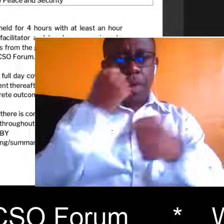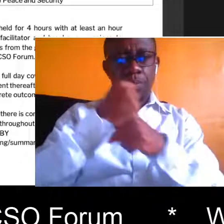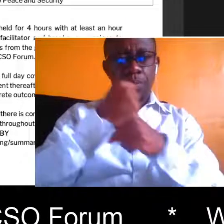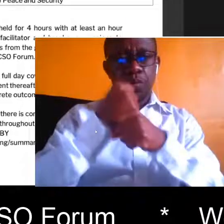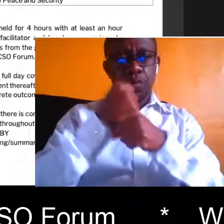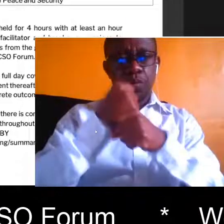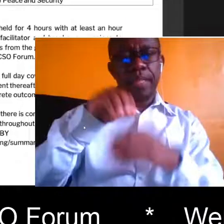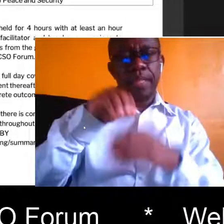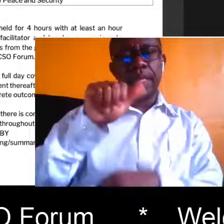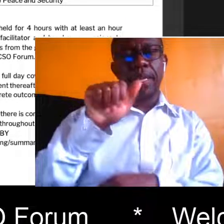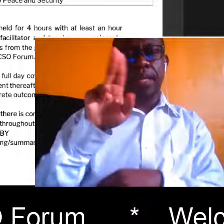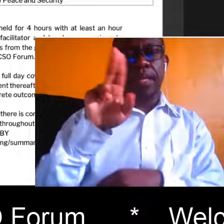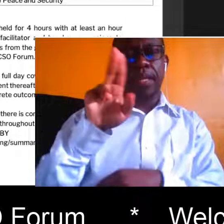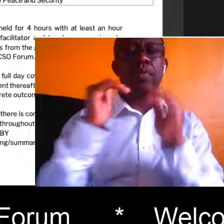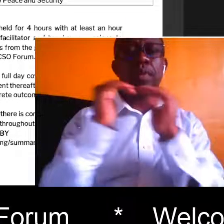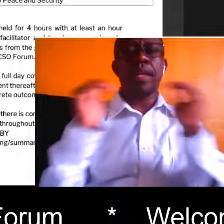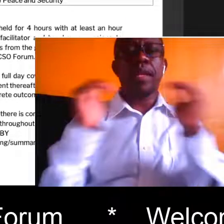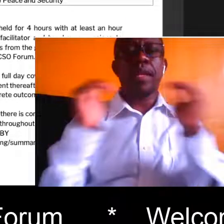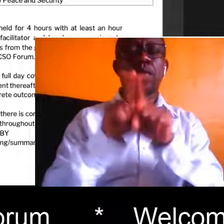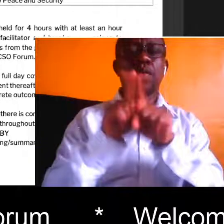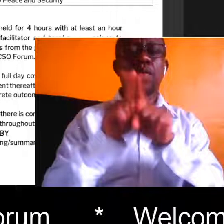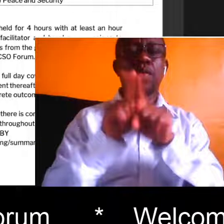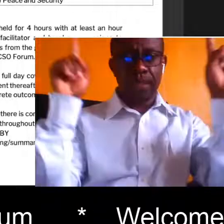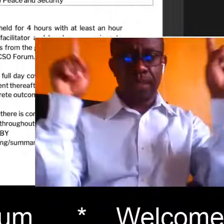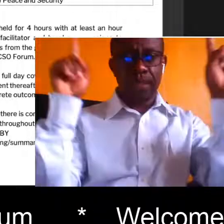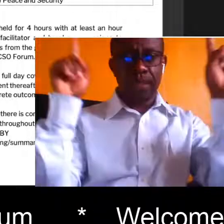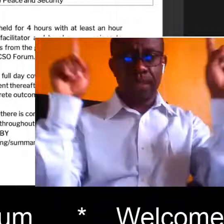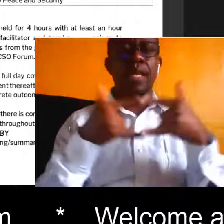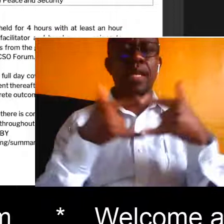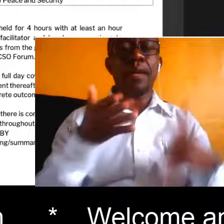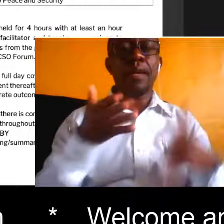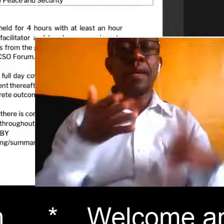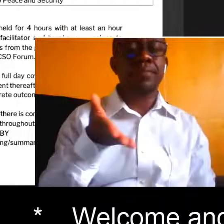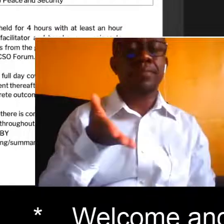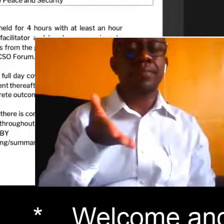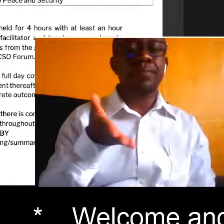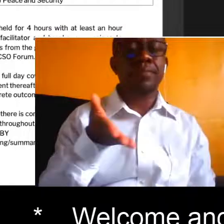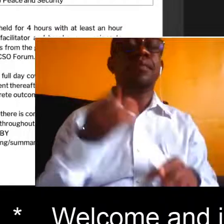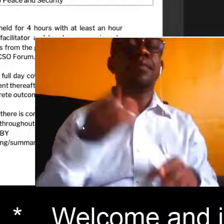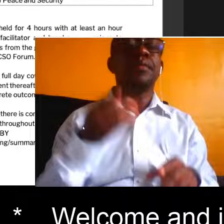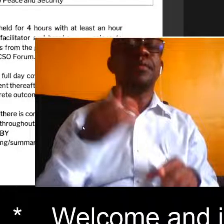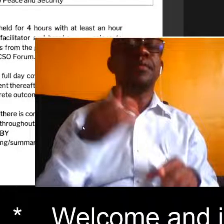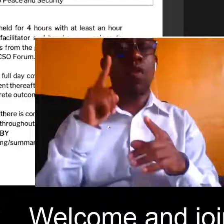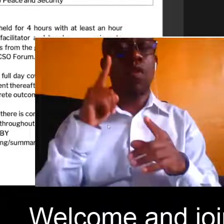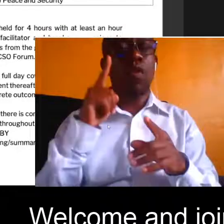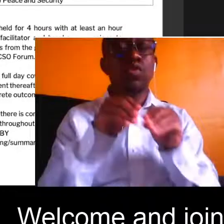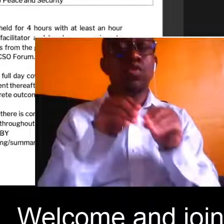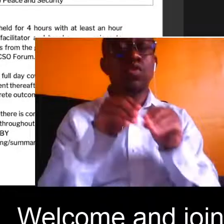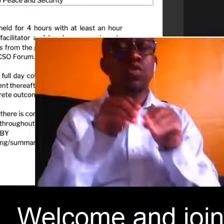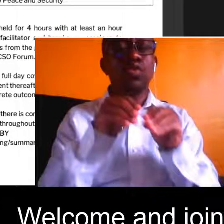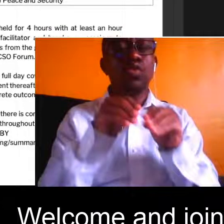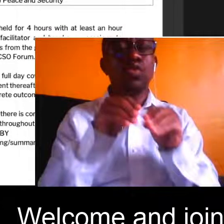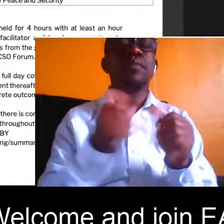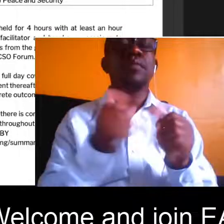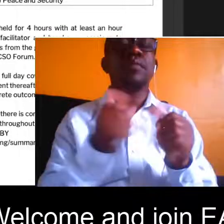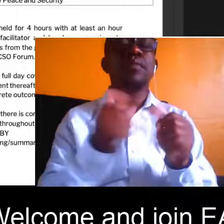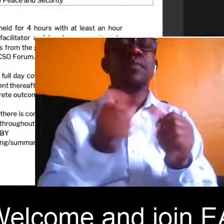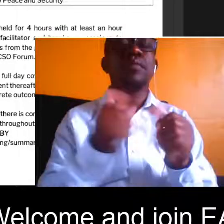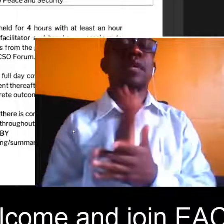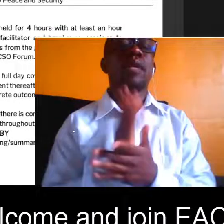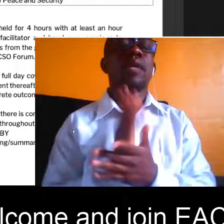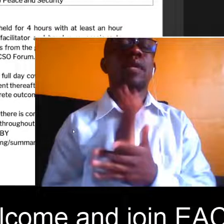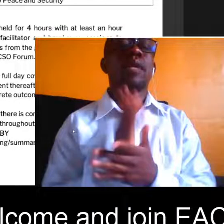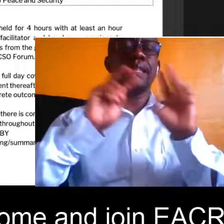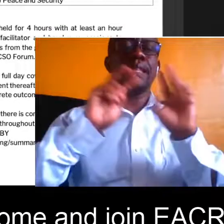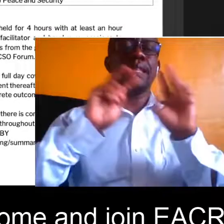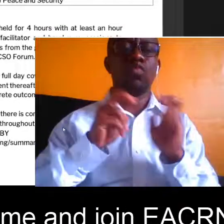the success and gaps that are there, insofar as addressing child rights issues within the